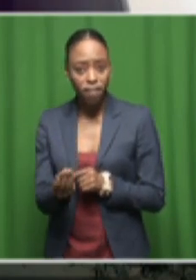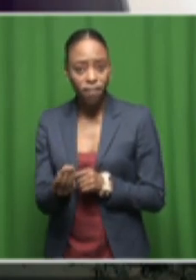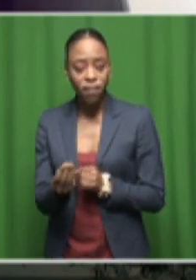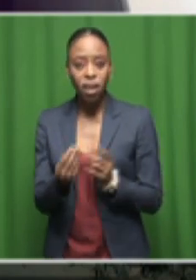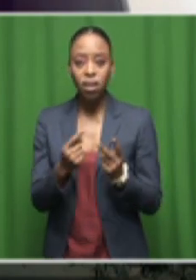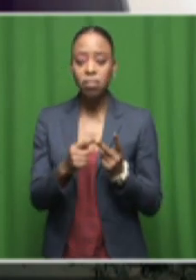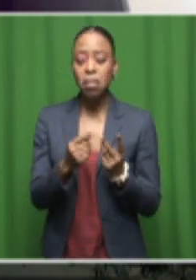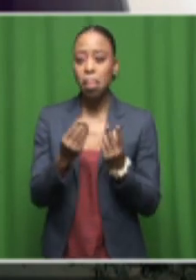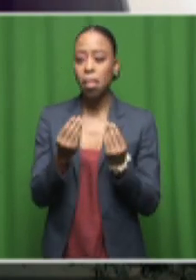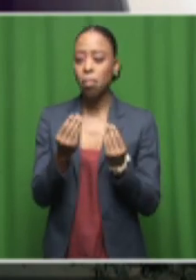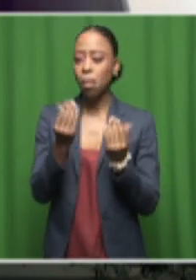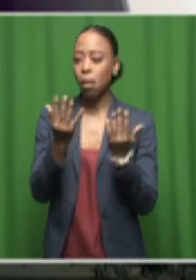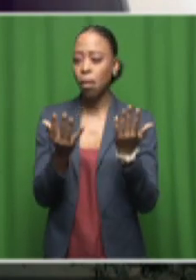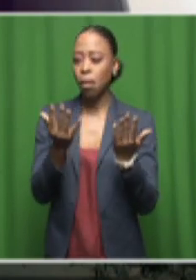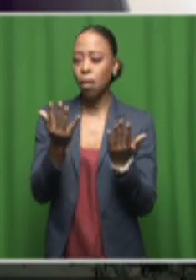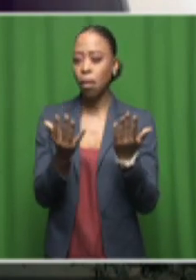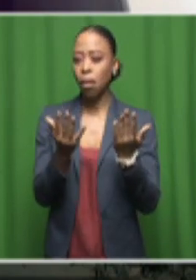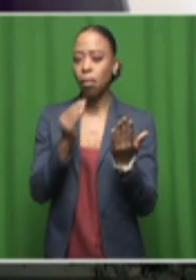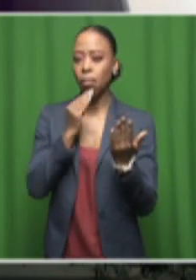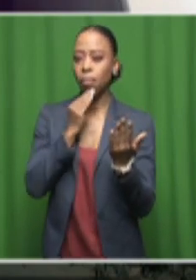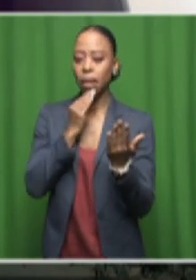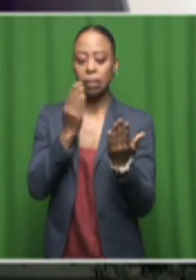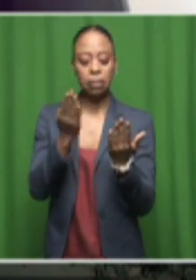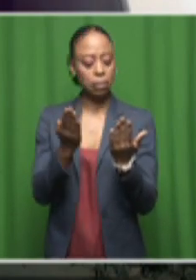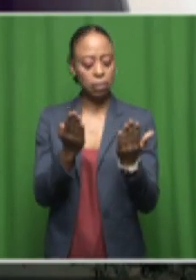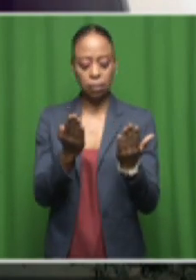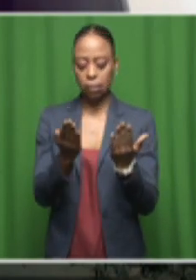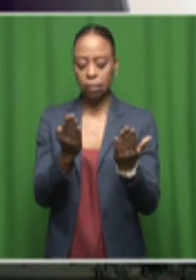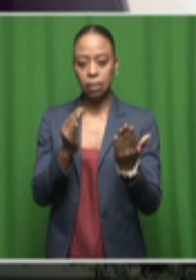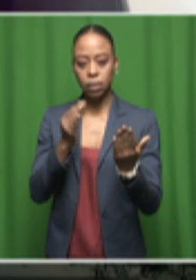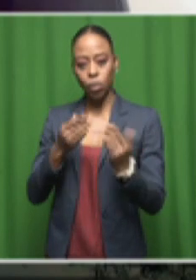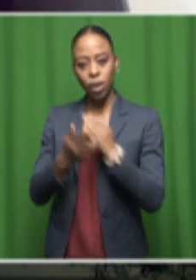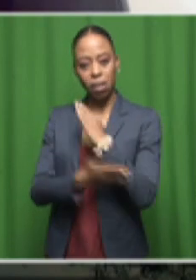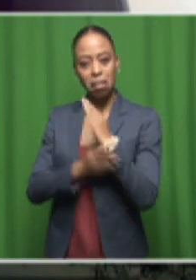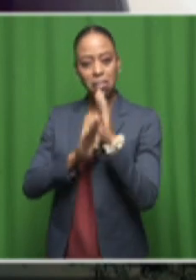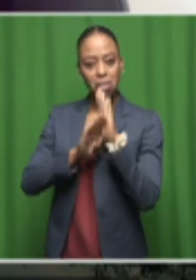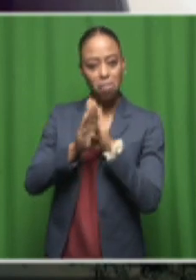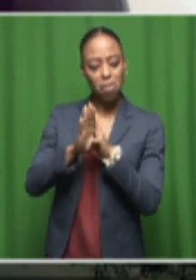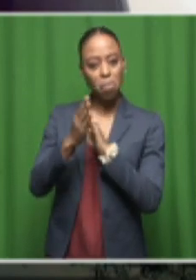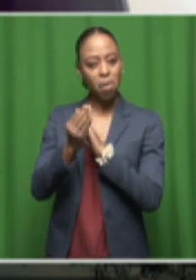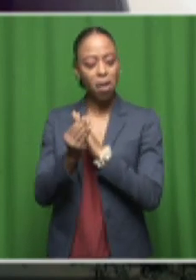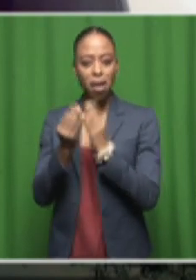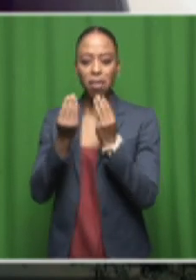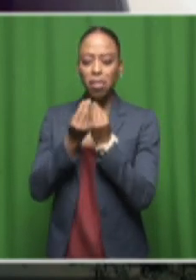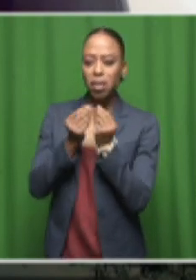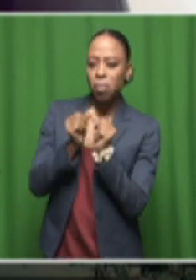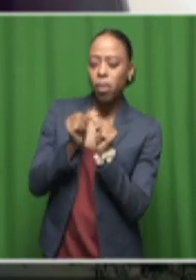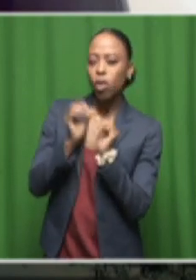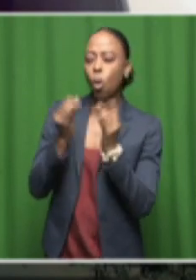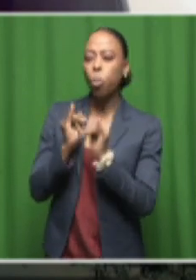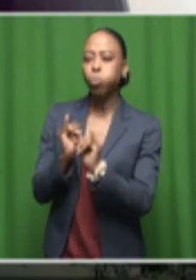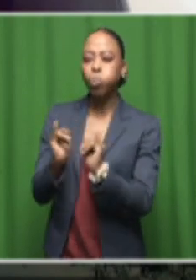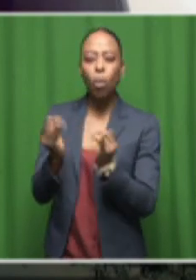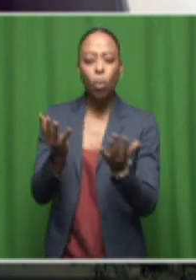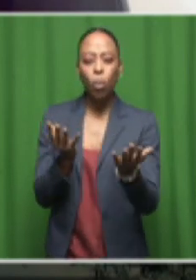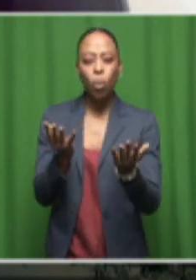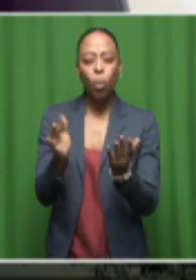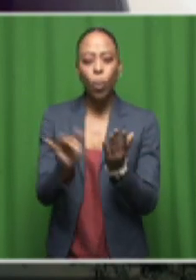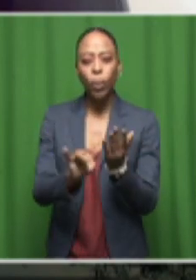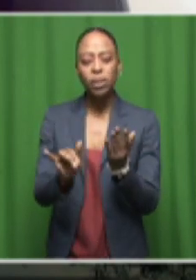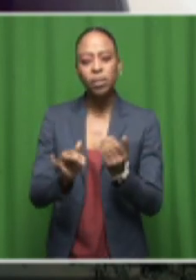at these numbers, how far would you say we have come as a country? Are things getting better or worse from